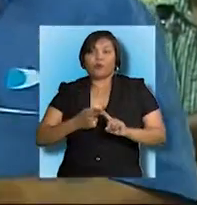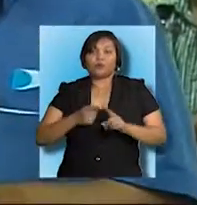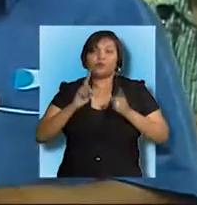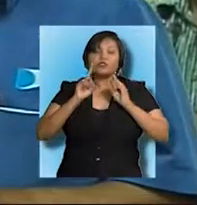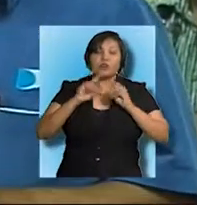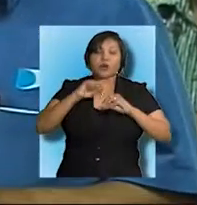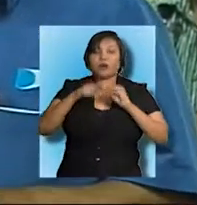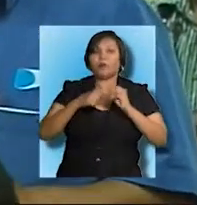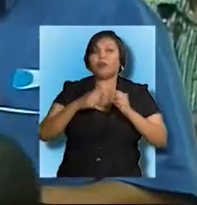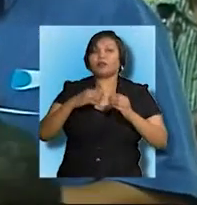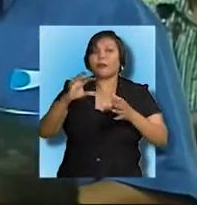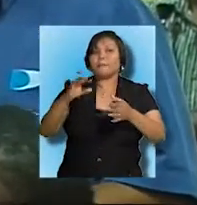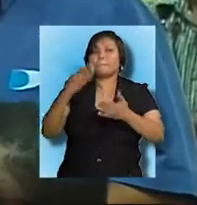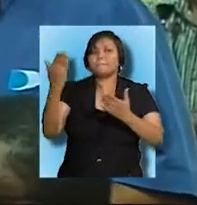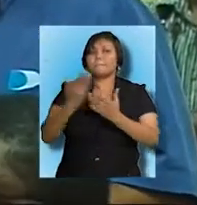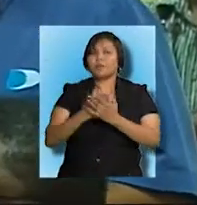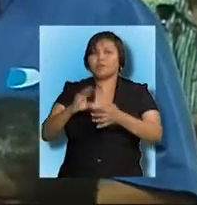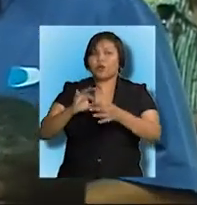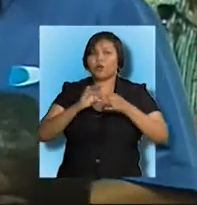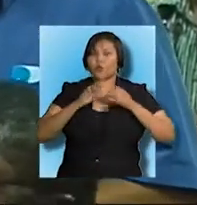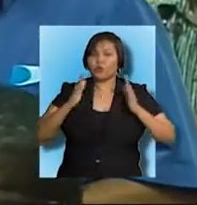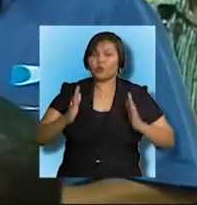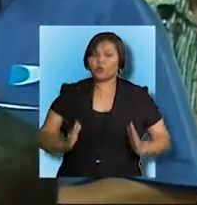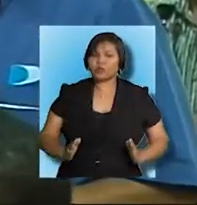a topic like this, I think one of the